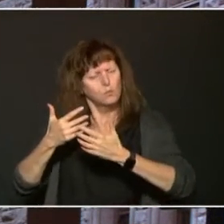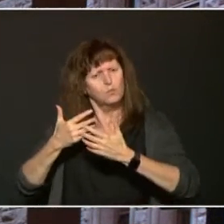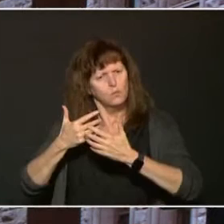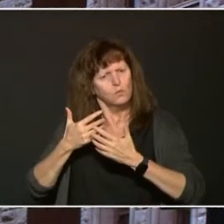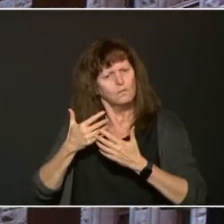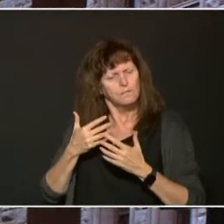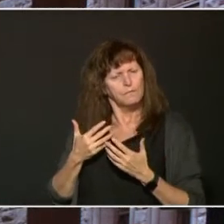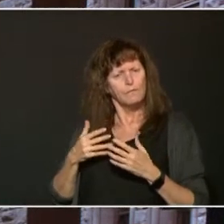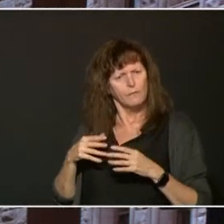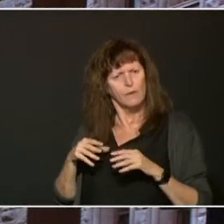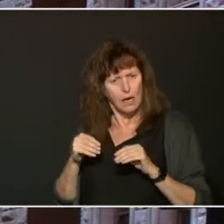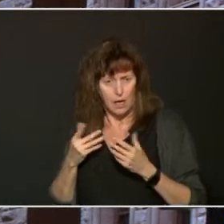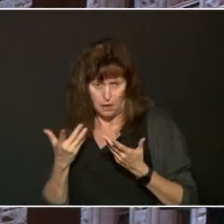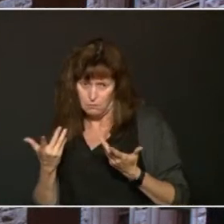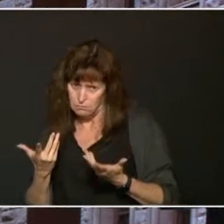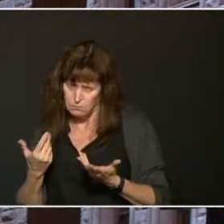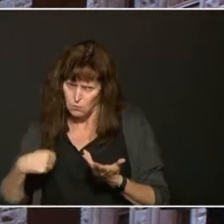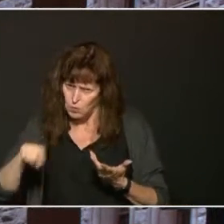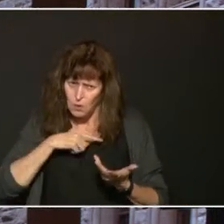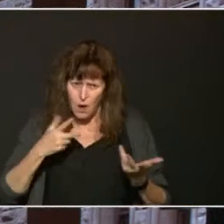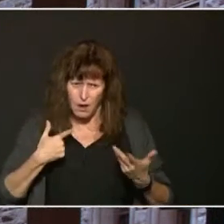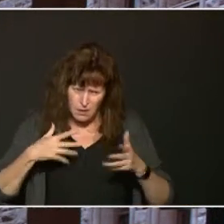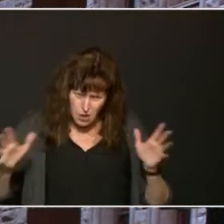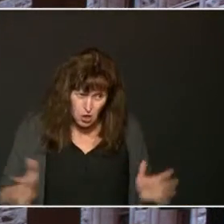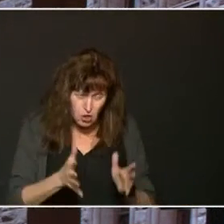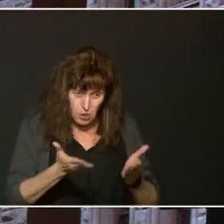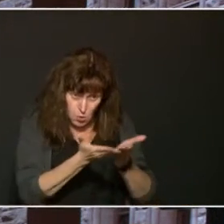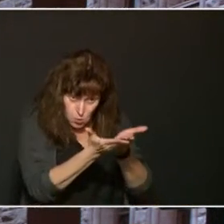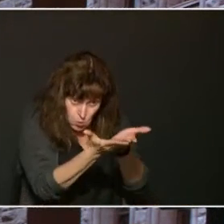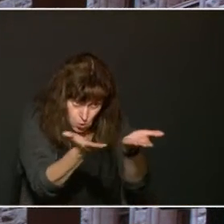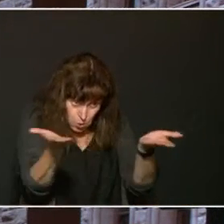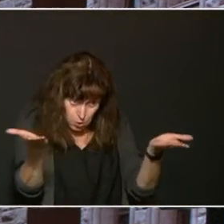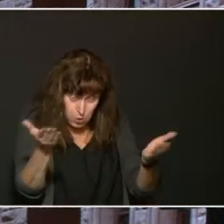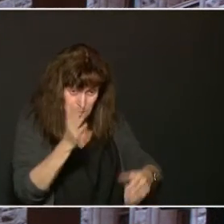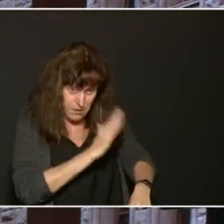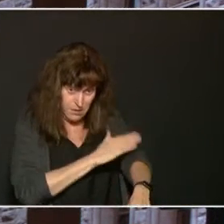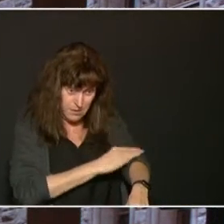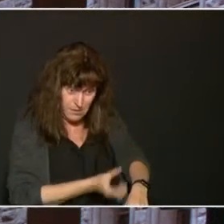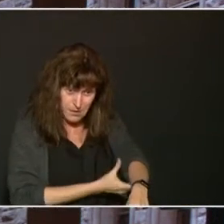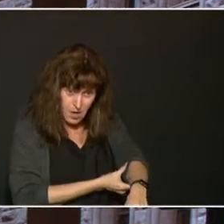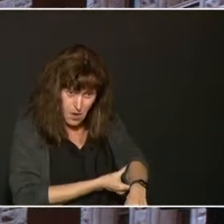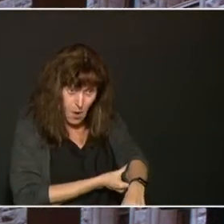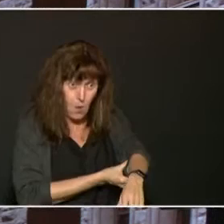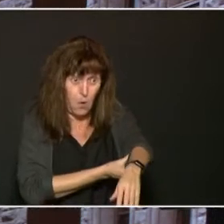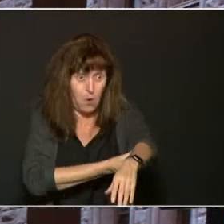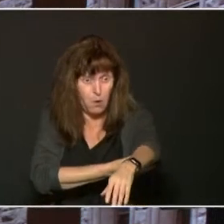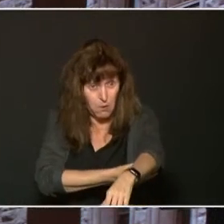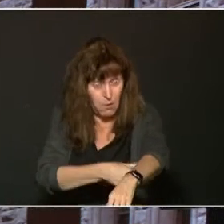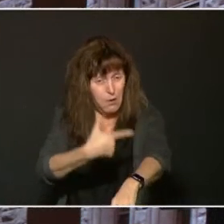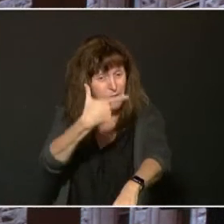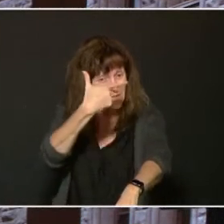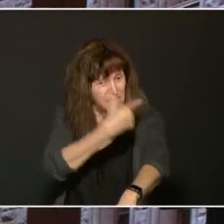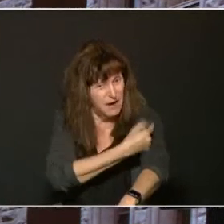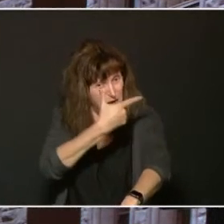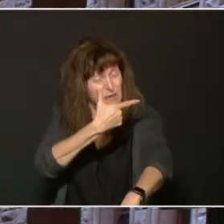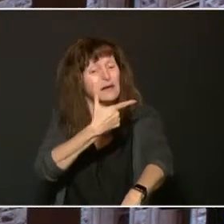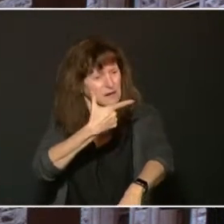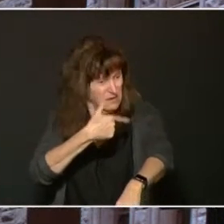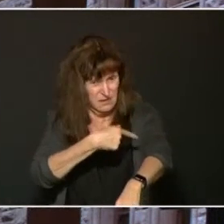to arms that we need now to build the best immunity through immunization possible to protect our